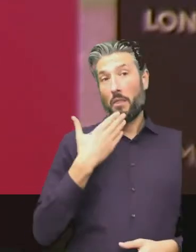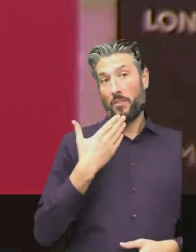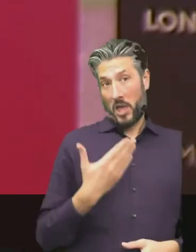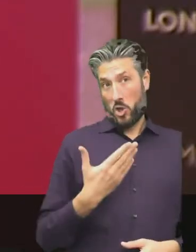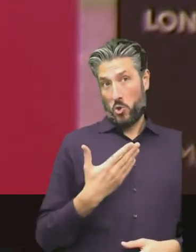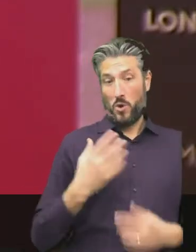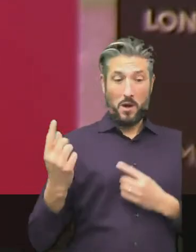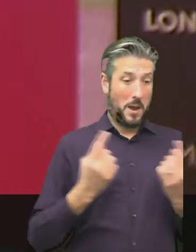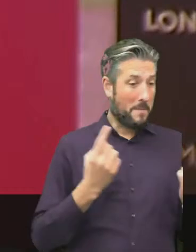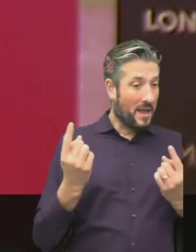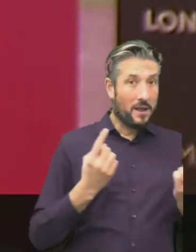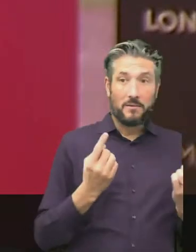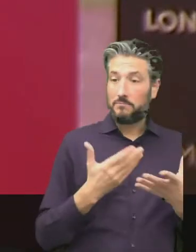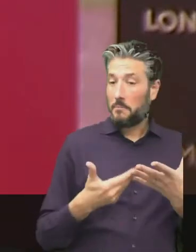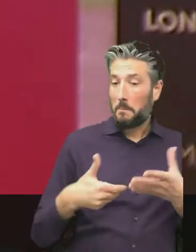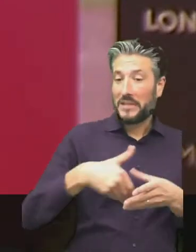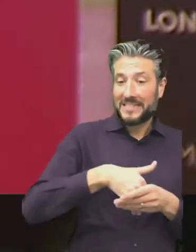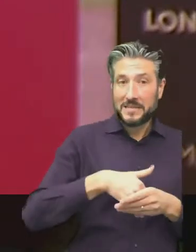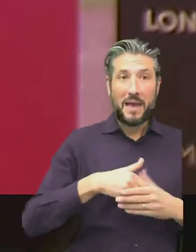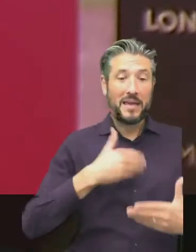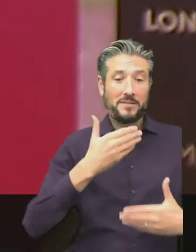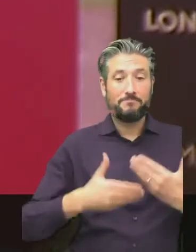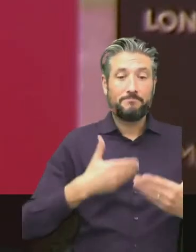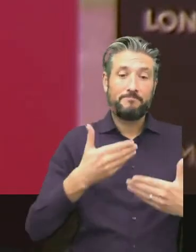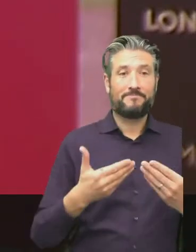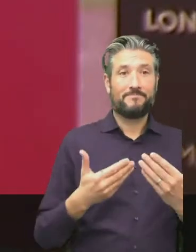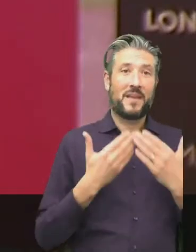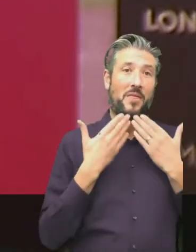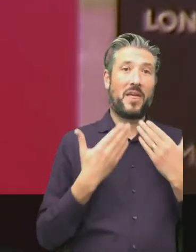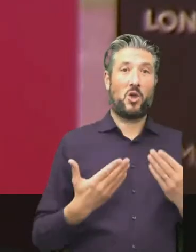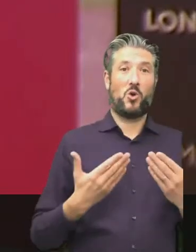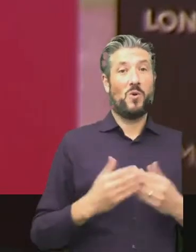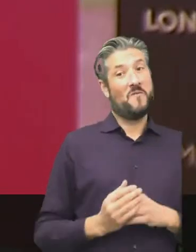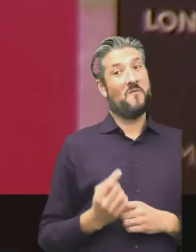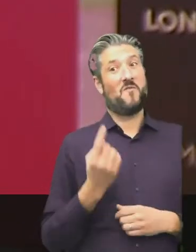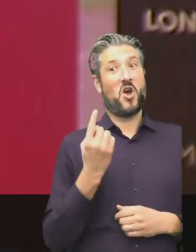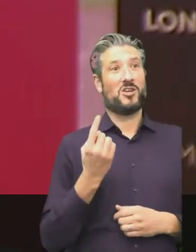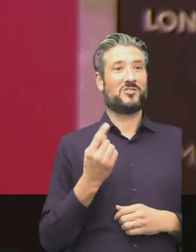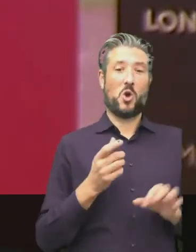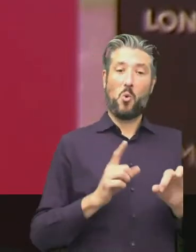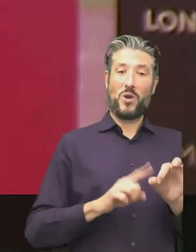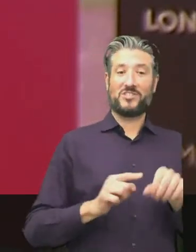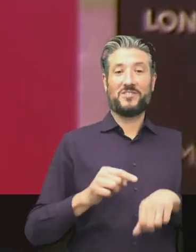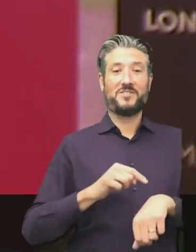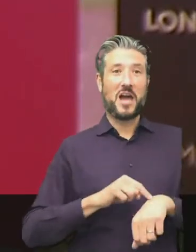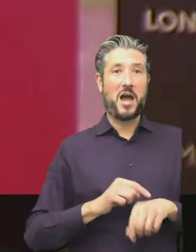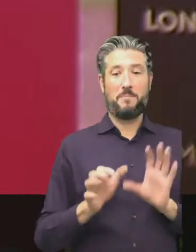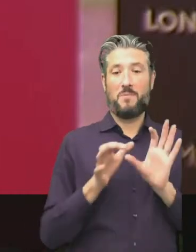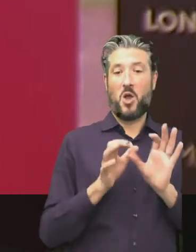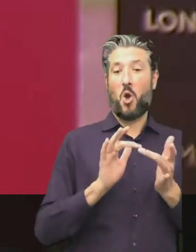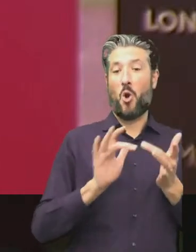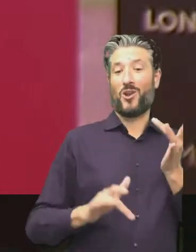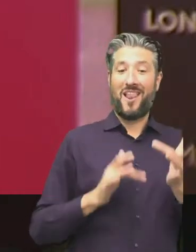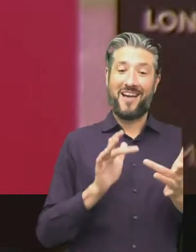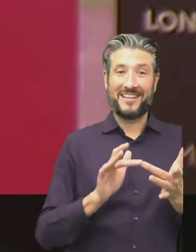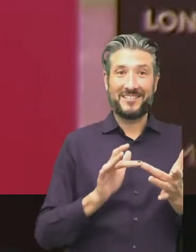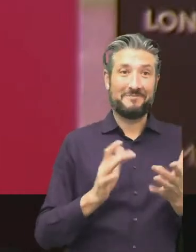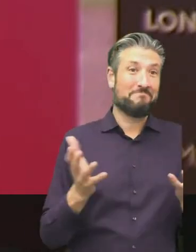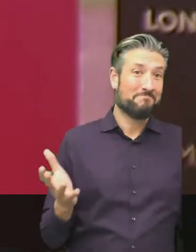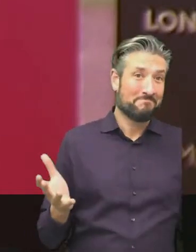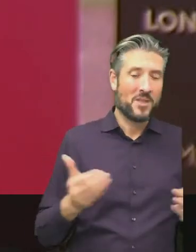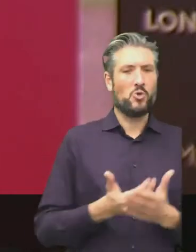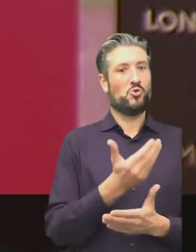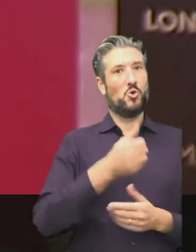participating in our first ever People's Question Time online. It has been an experience, but I hope